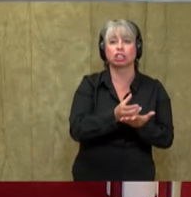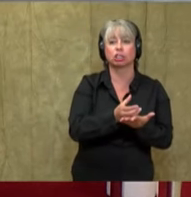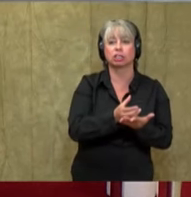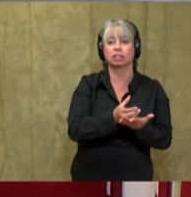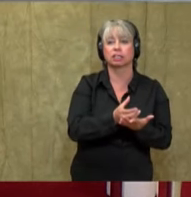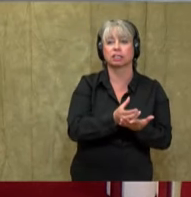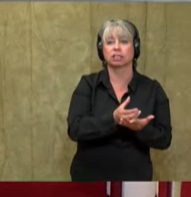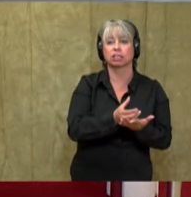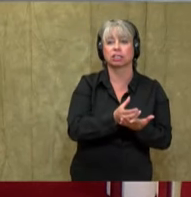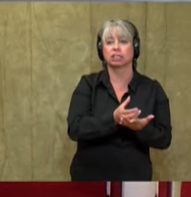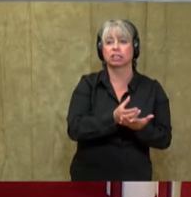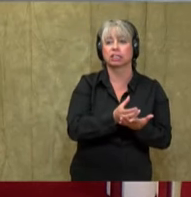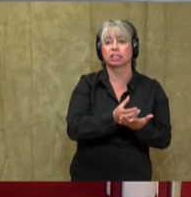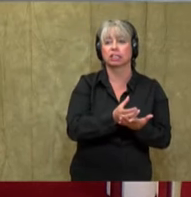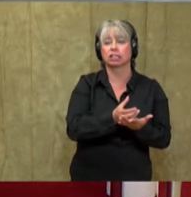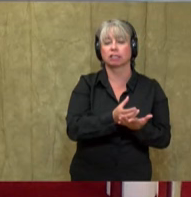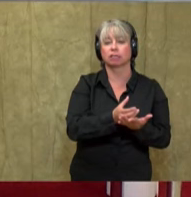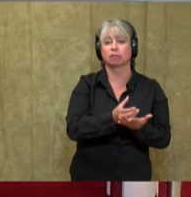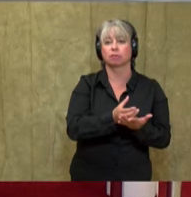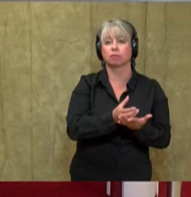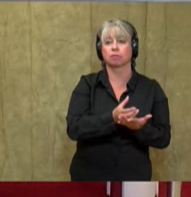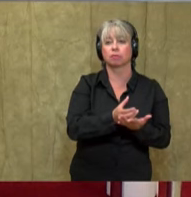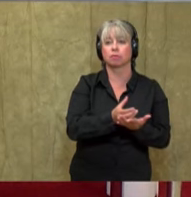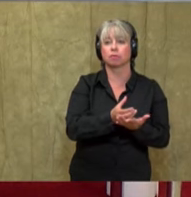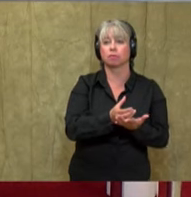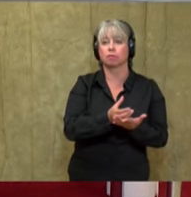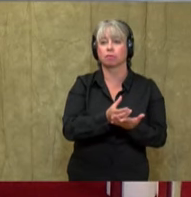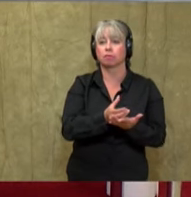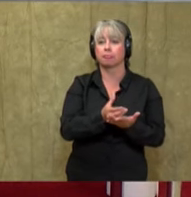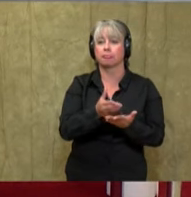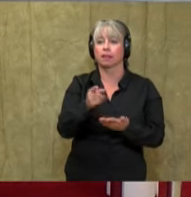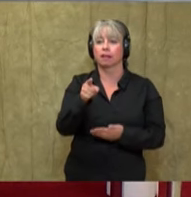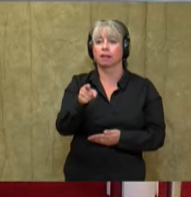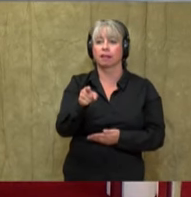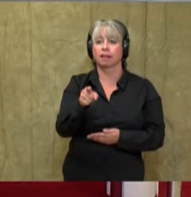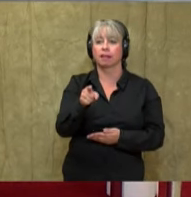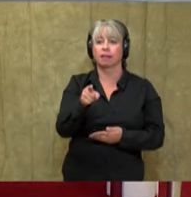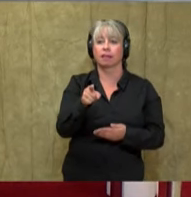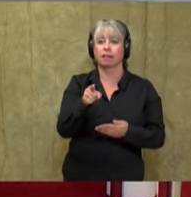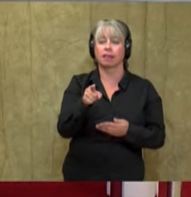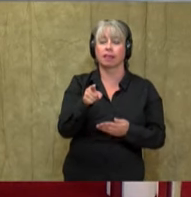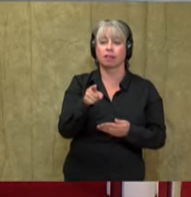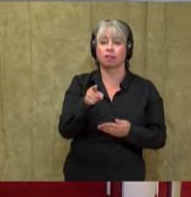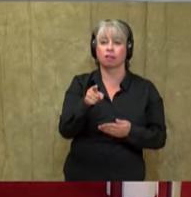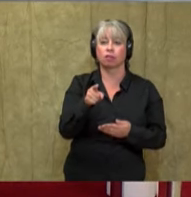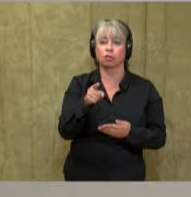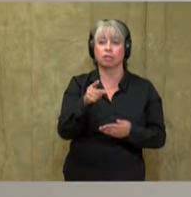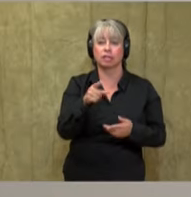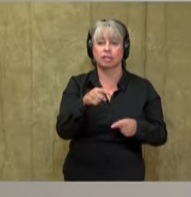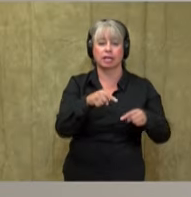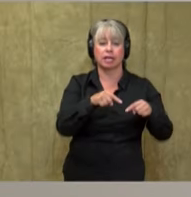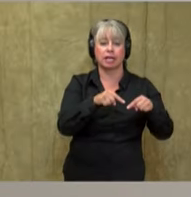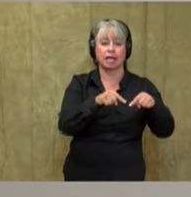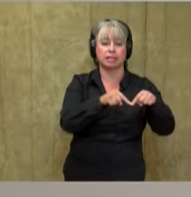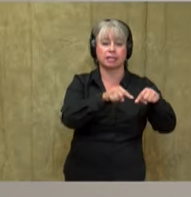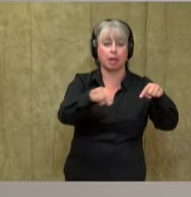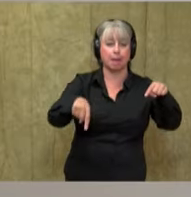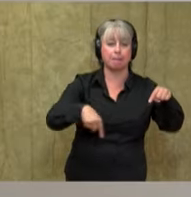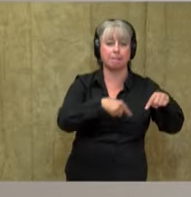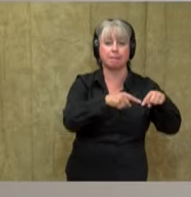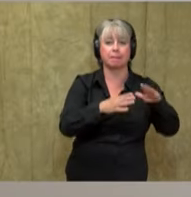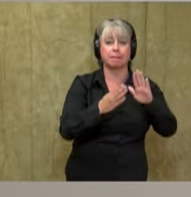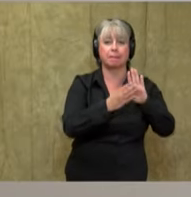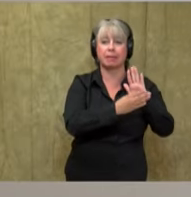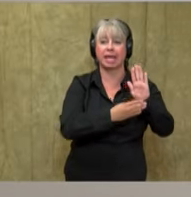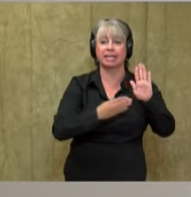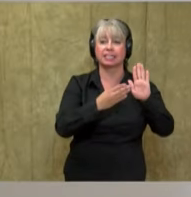if you look at a cylinder, it has, this is a net of a cylinder, it has circular bases, two